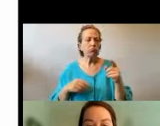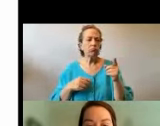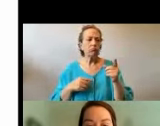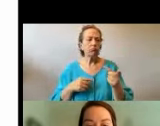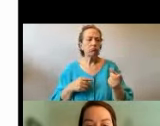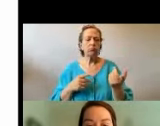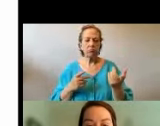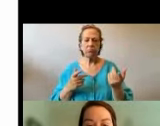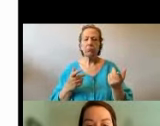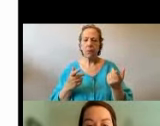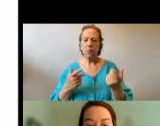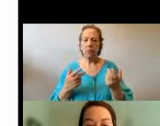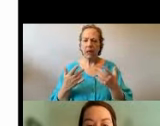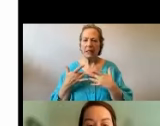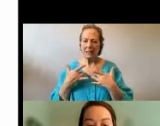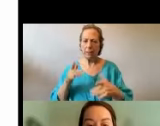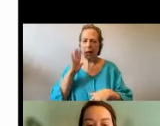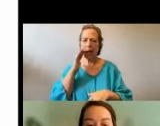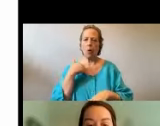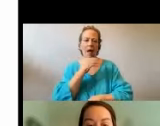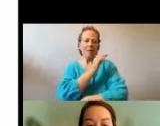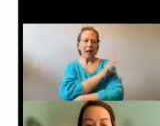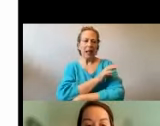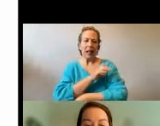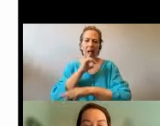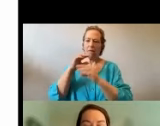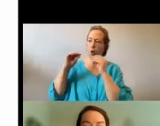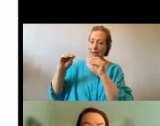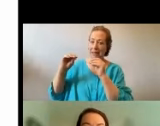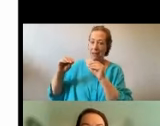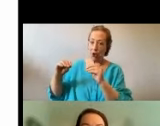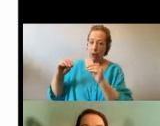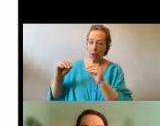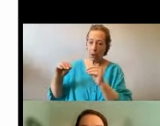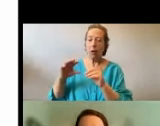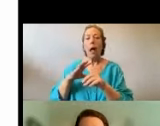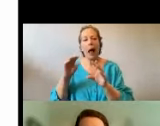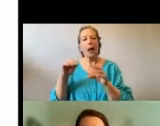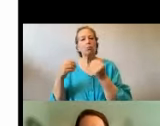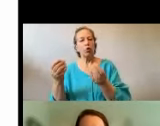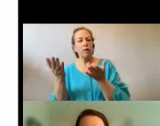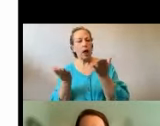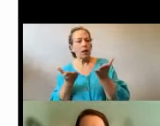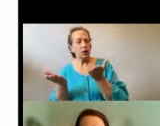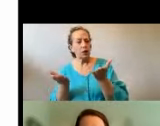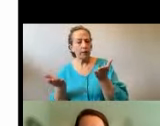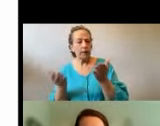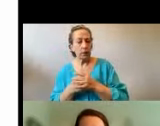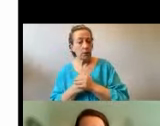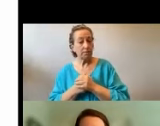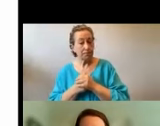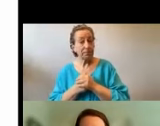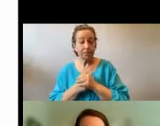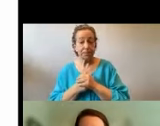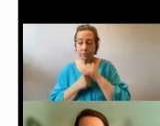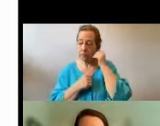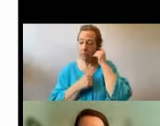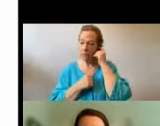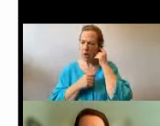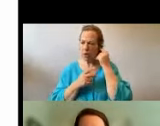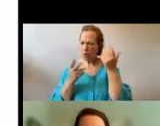a clinic that both teaches students and also provides services to the community. And so having the infrastructure already there,